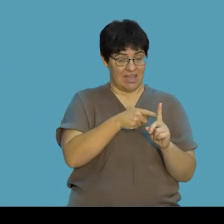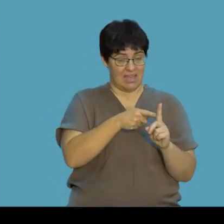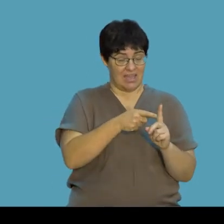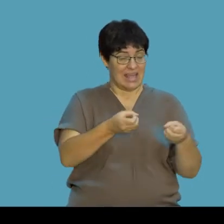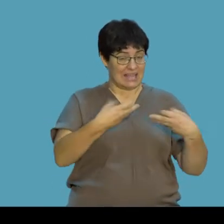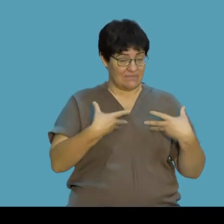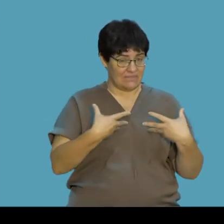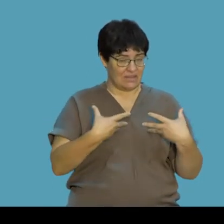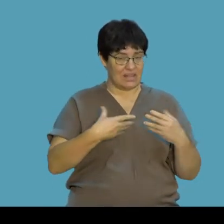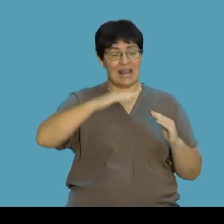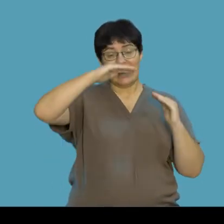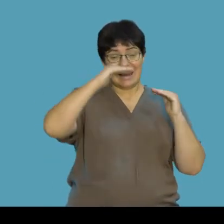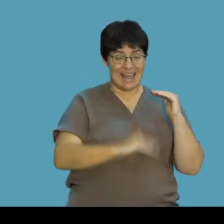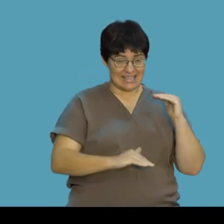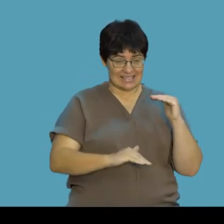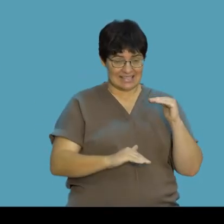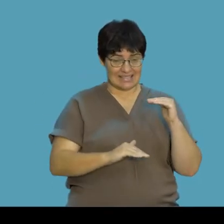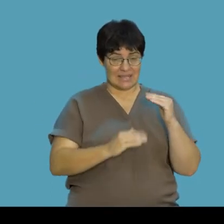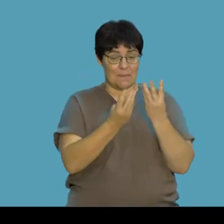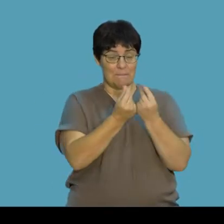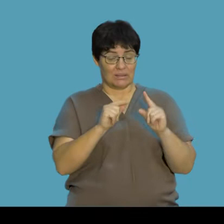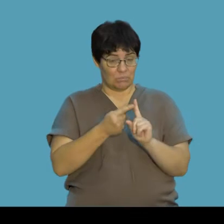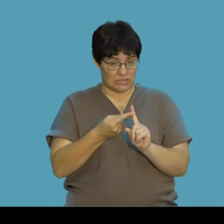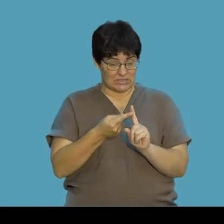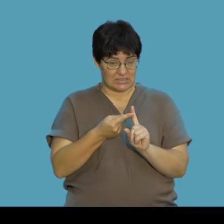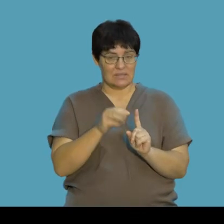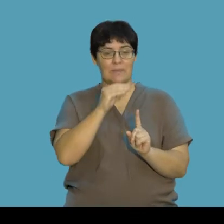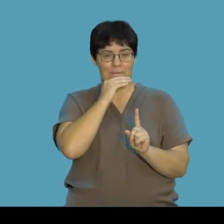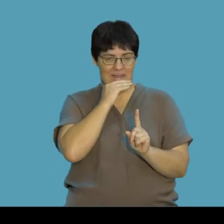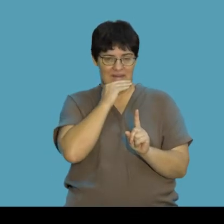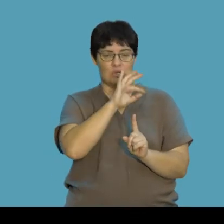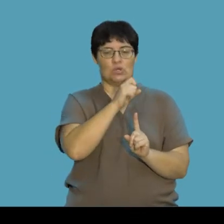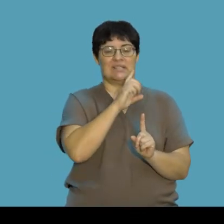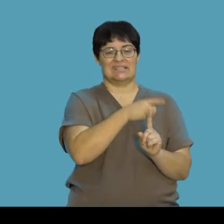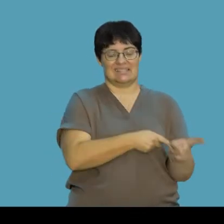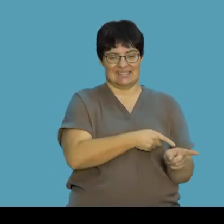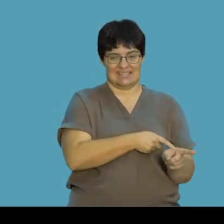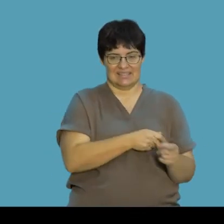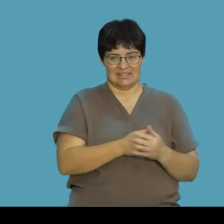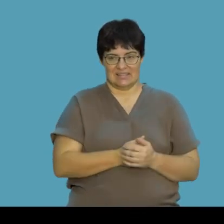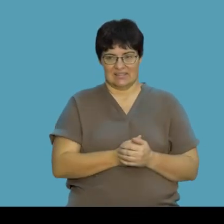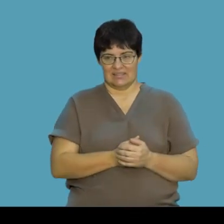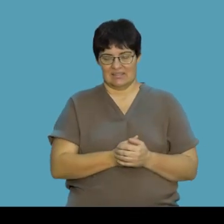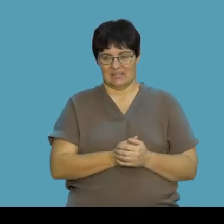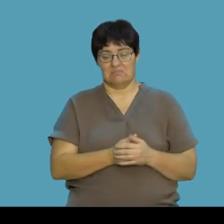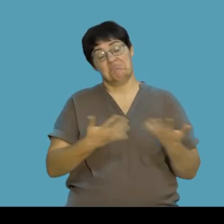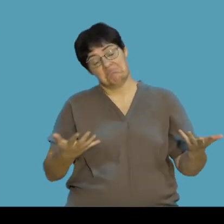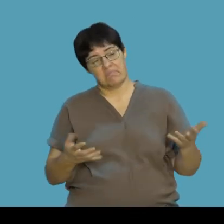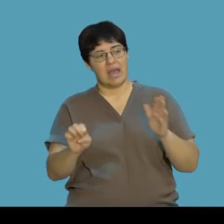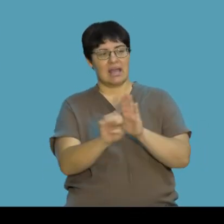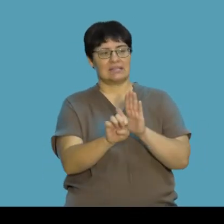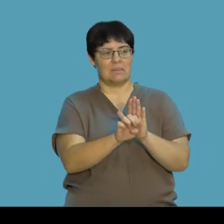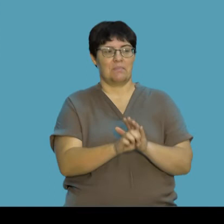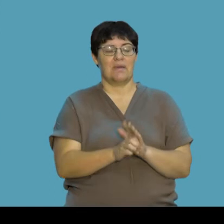is given is actually less than the melting point, then it will be a solid, okay? Now, if for example,